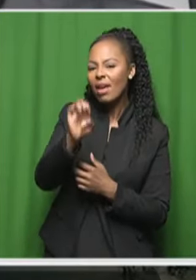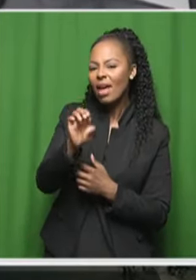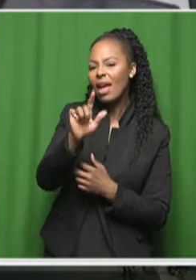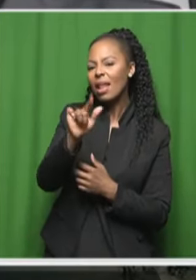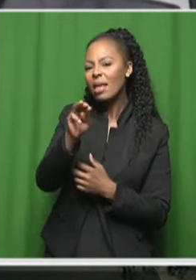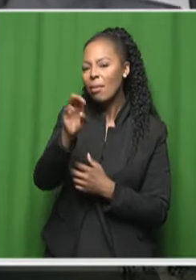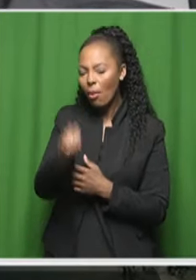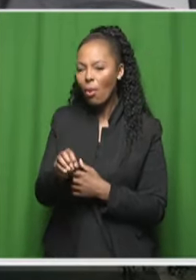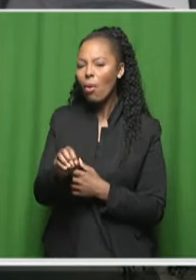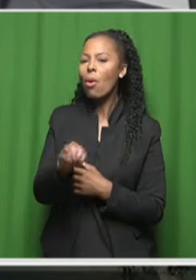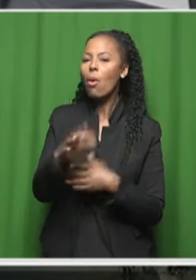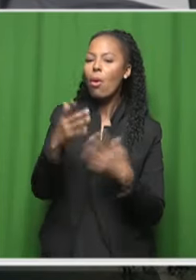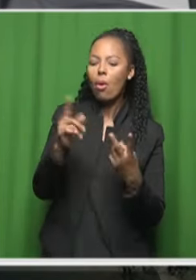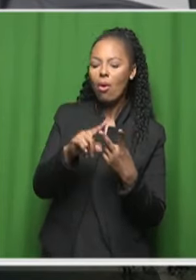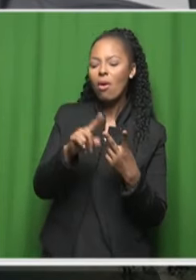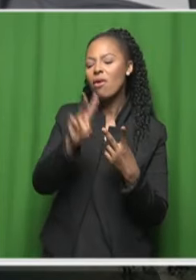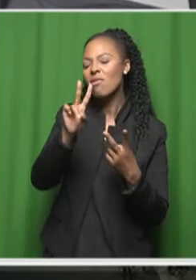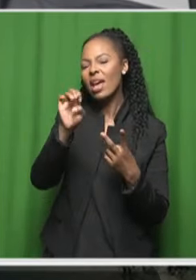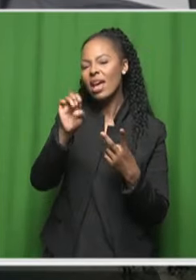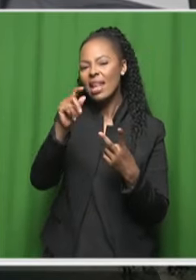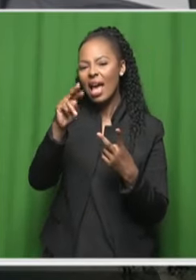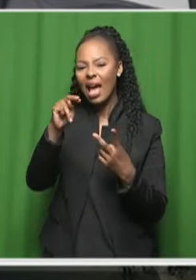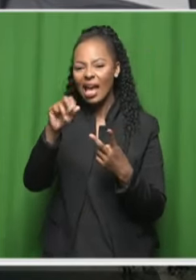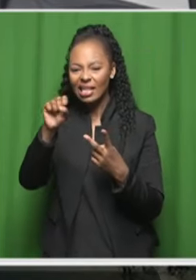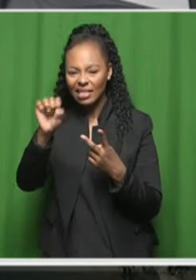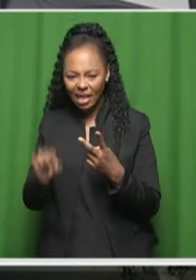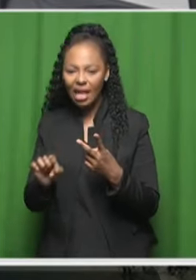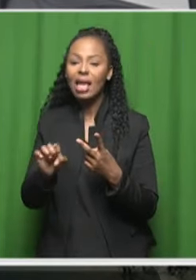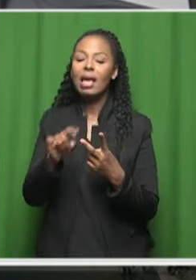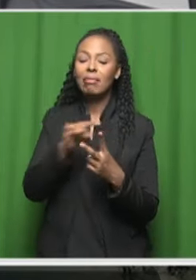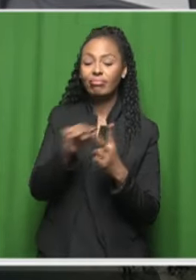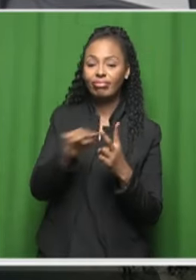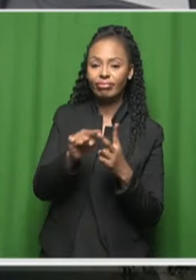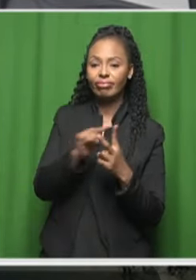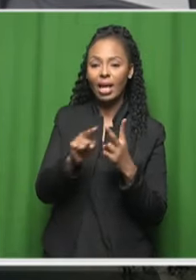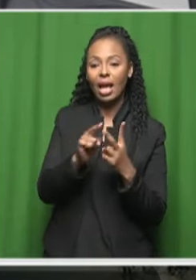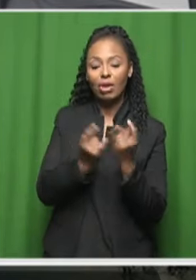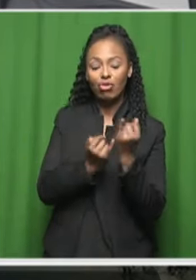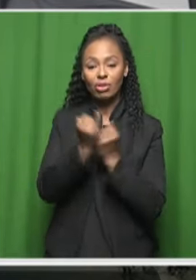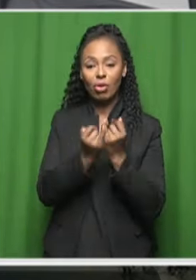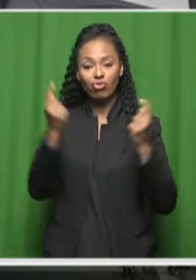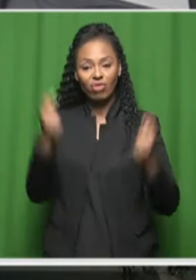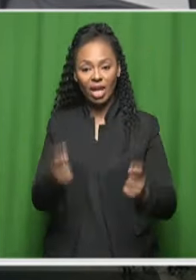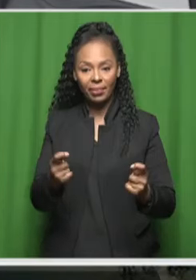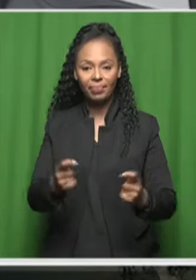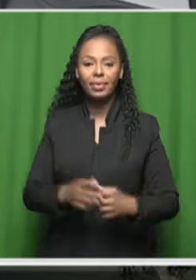actually. It's going to be an interesting one, given that Mondlane,